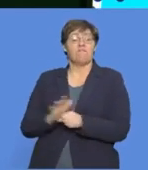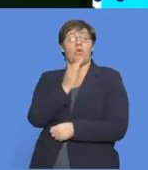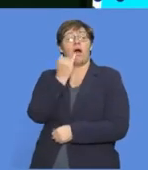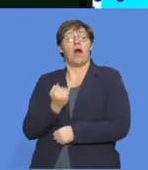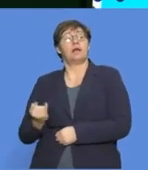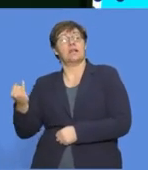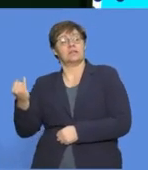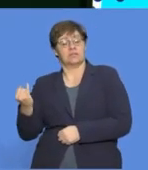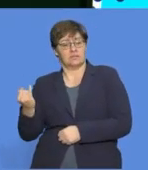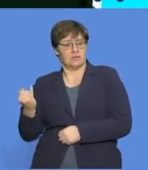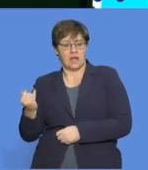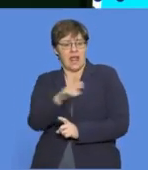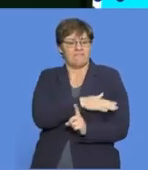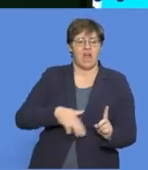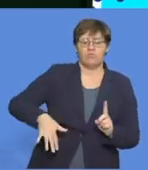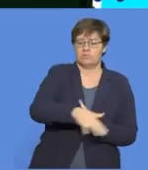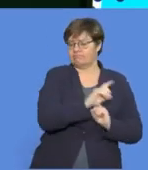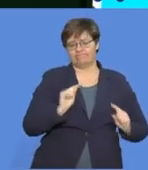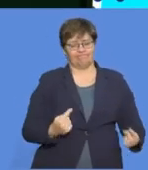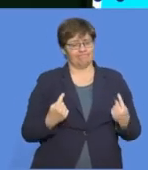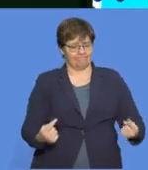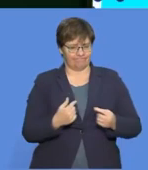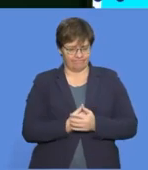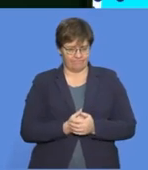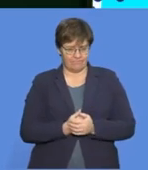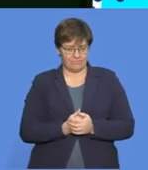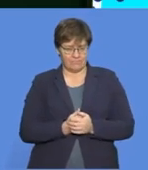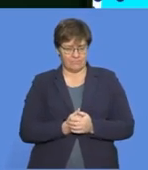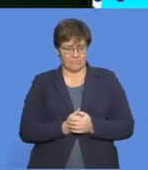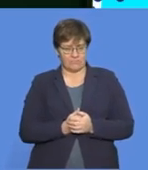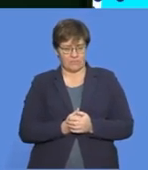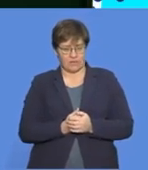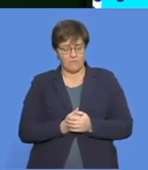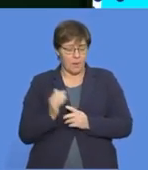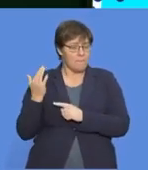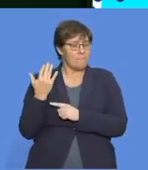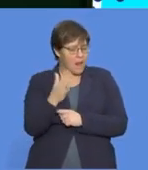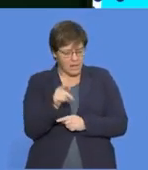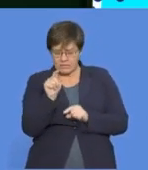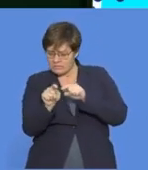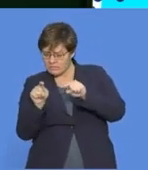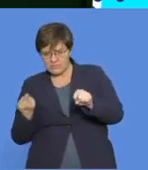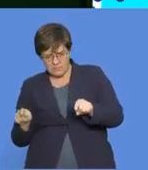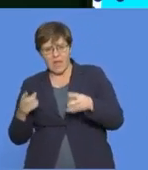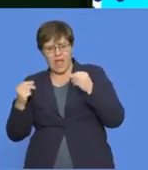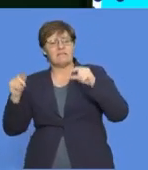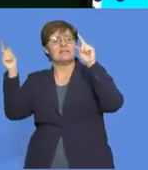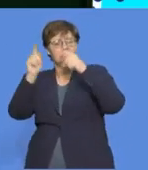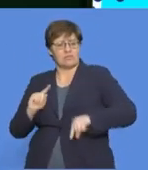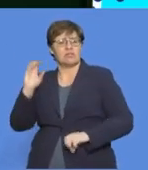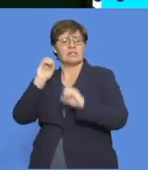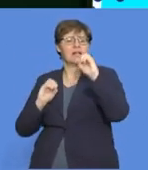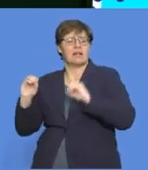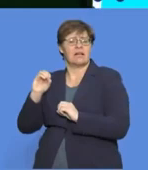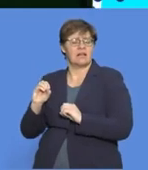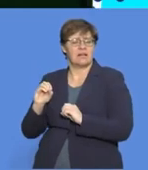isolated from its environment. So in certain parts of the plant, you will find special cells